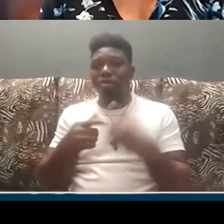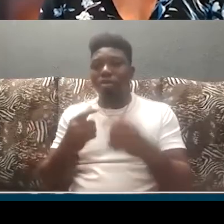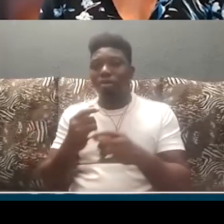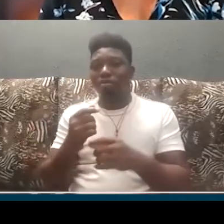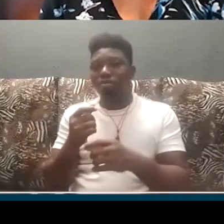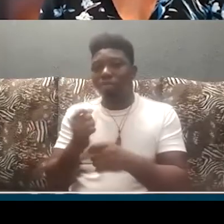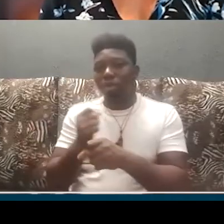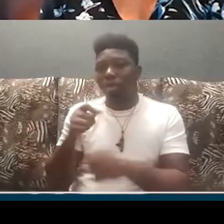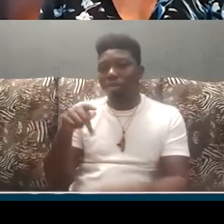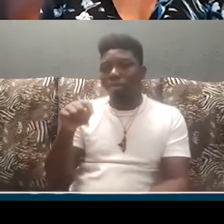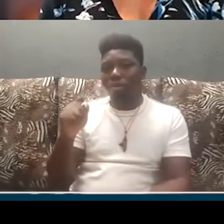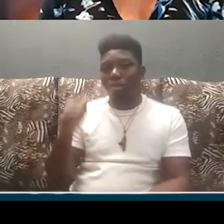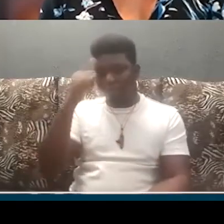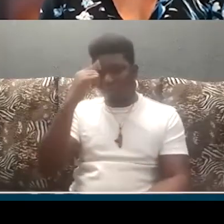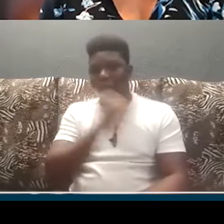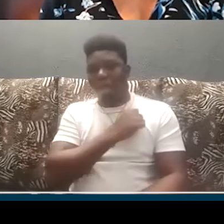take a pause.